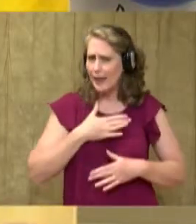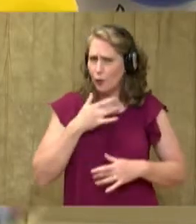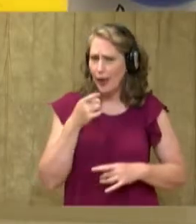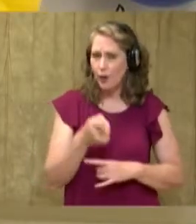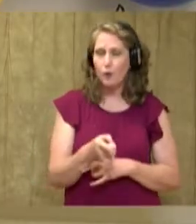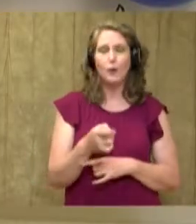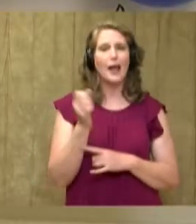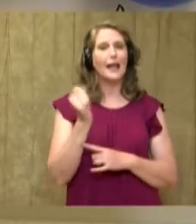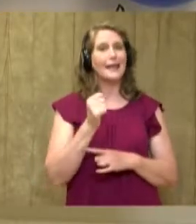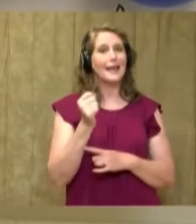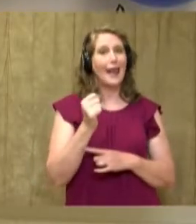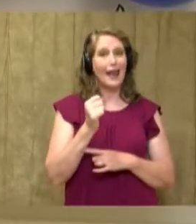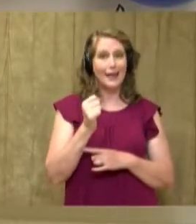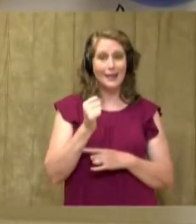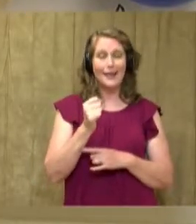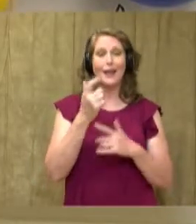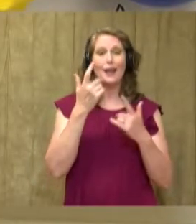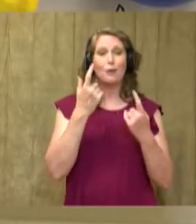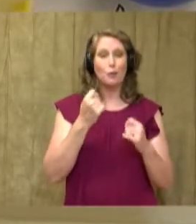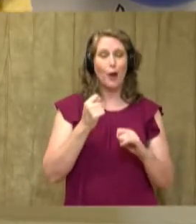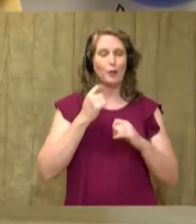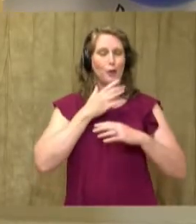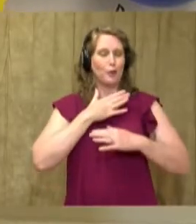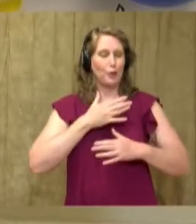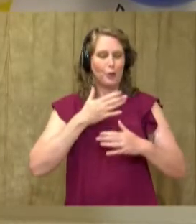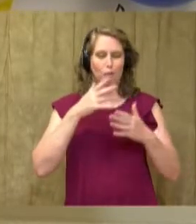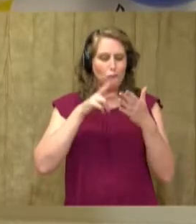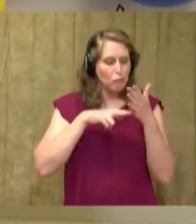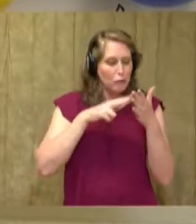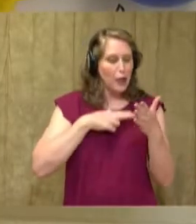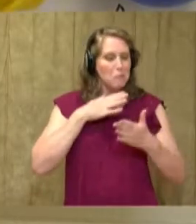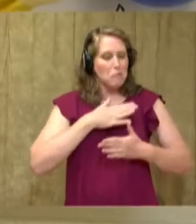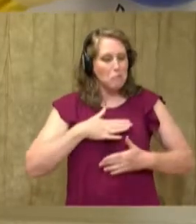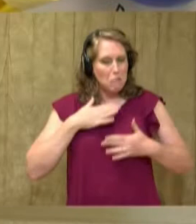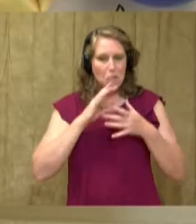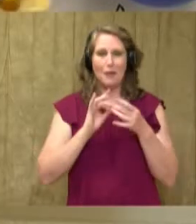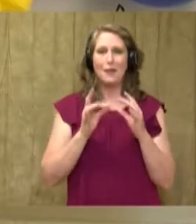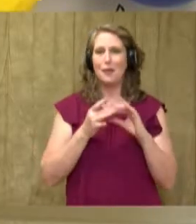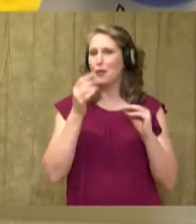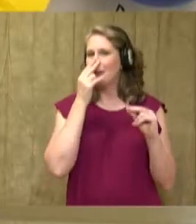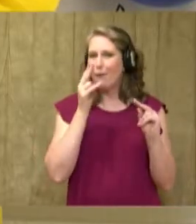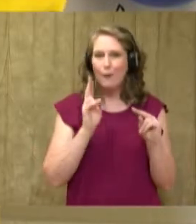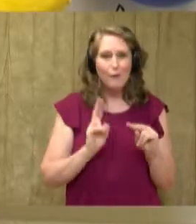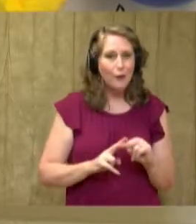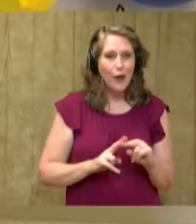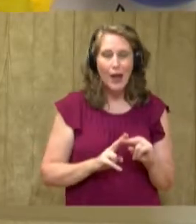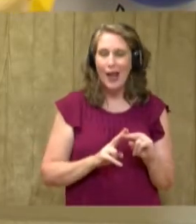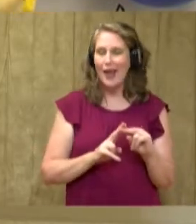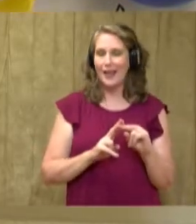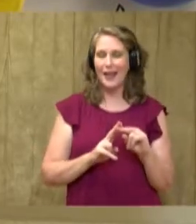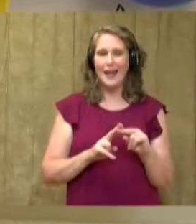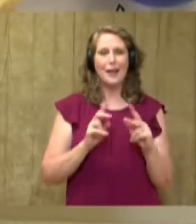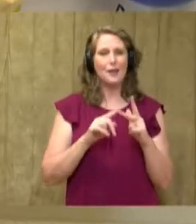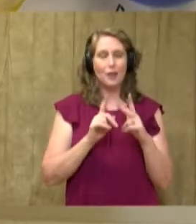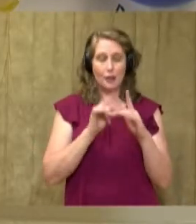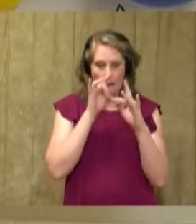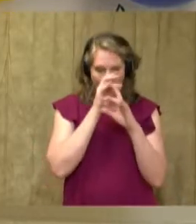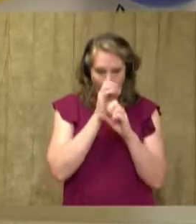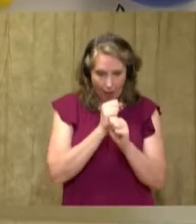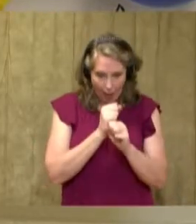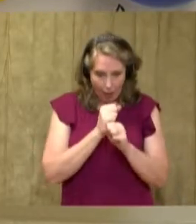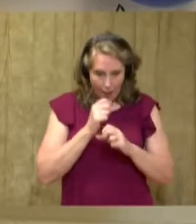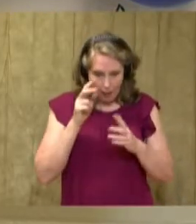Yes, okay, that means the author is trying to make you enjoy the story just for fun, right? By keeping the reader's